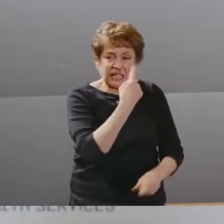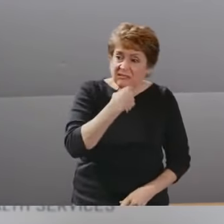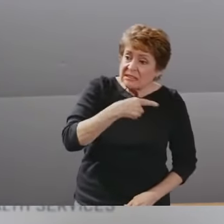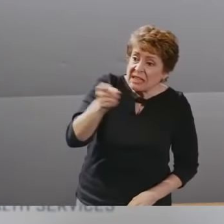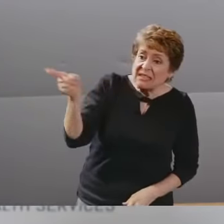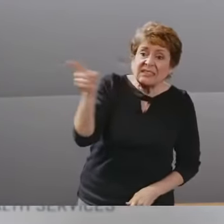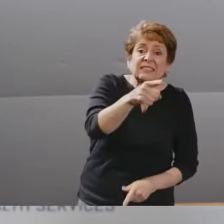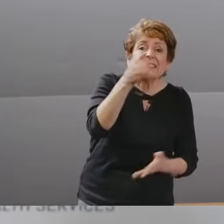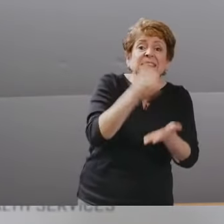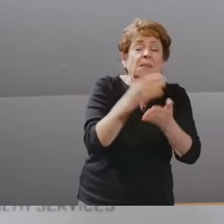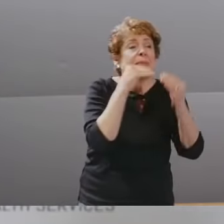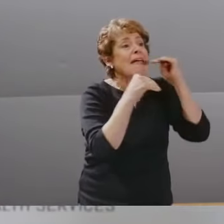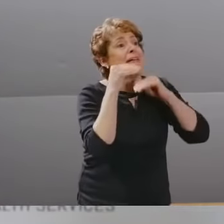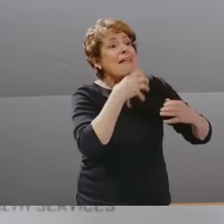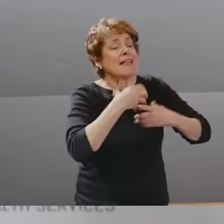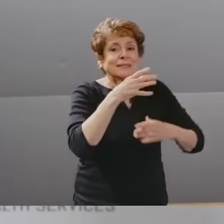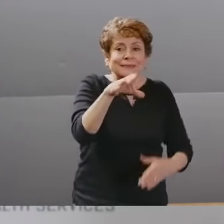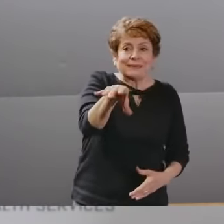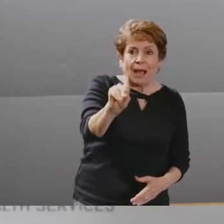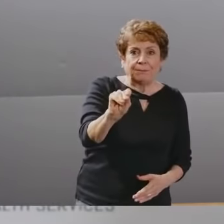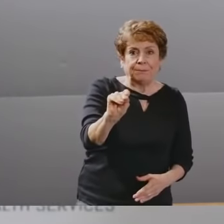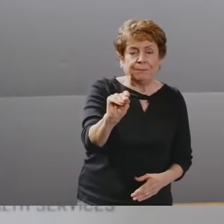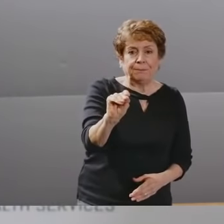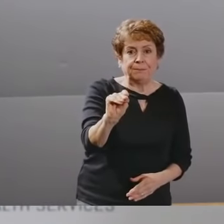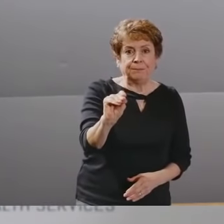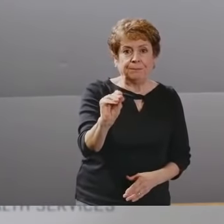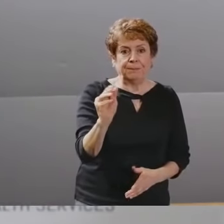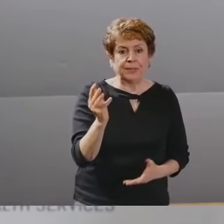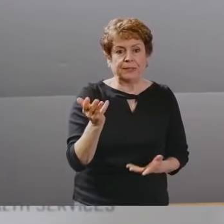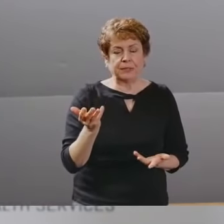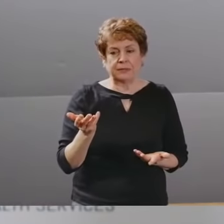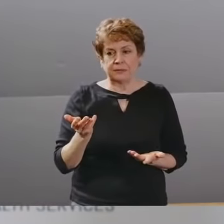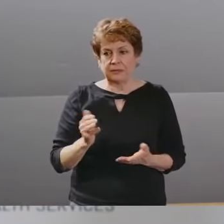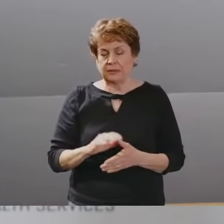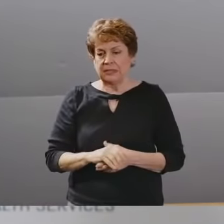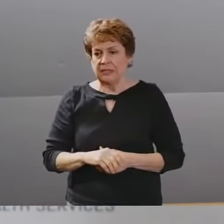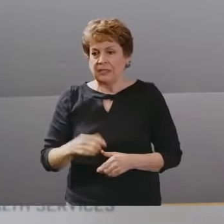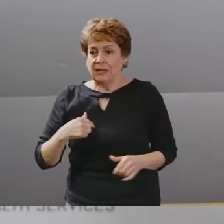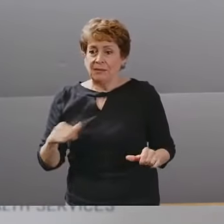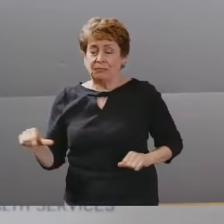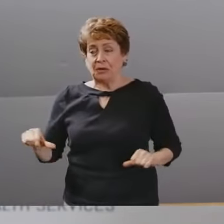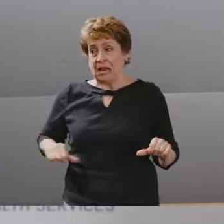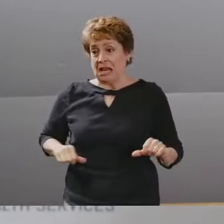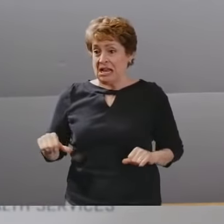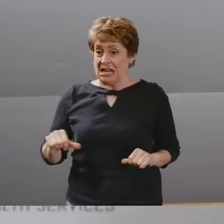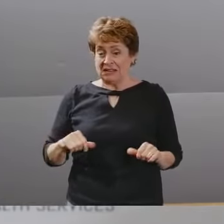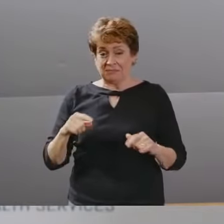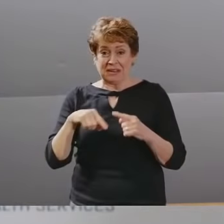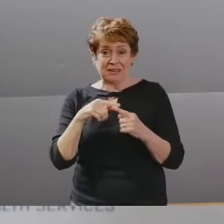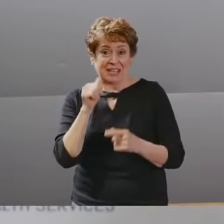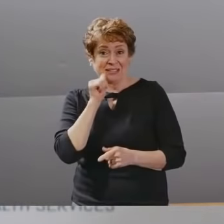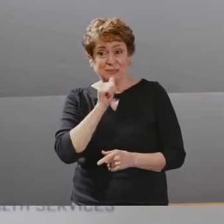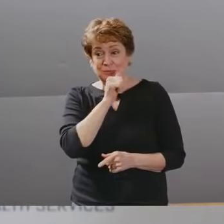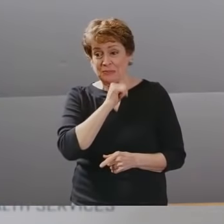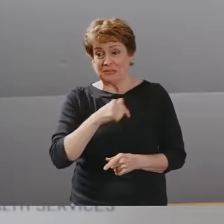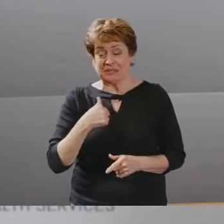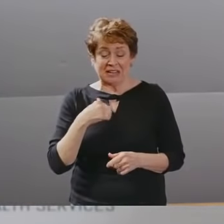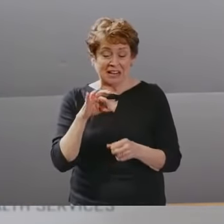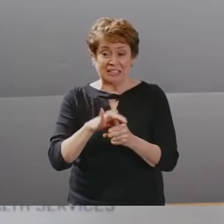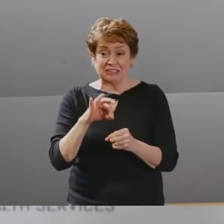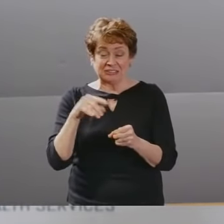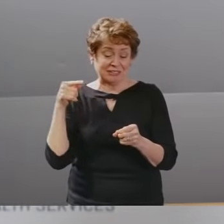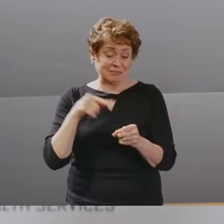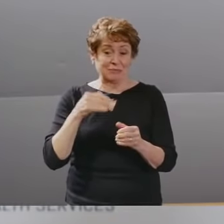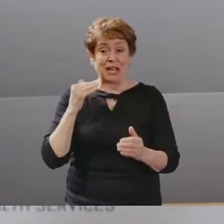bragged on Arizona's election process, that we're good at elections. We were one of the pioneers in terms of how